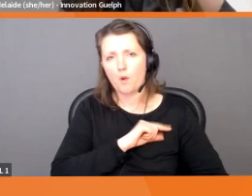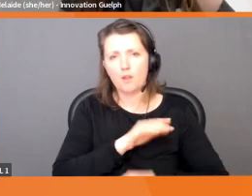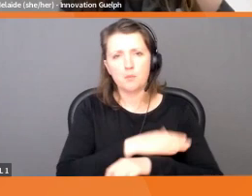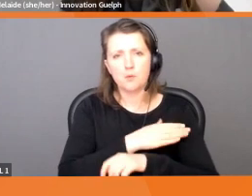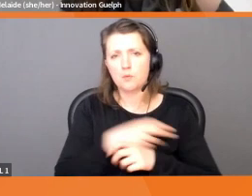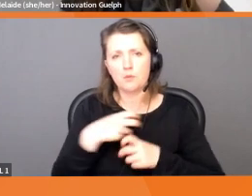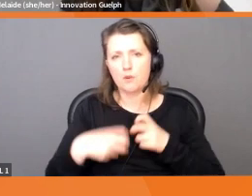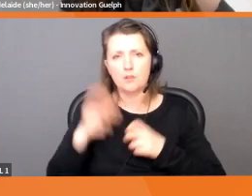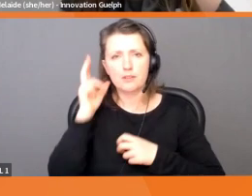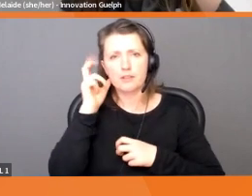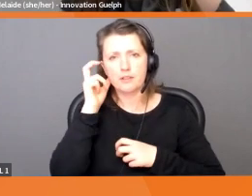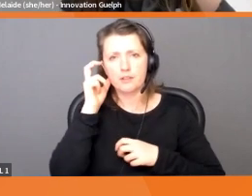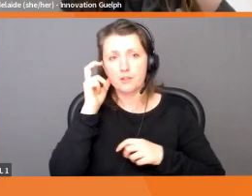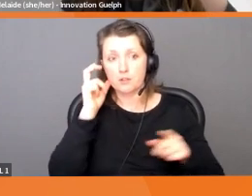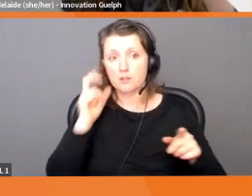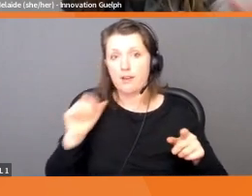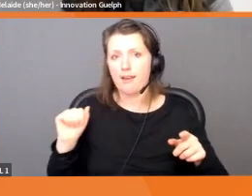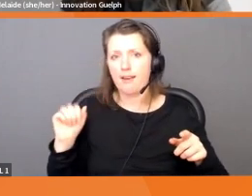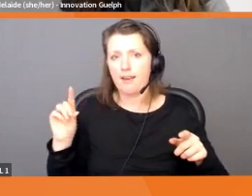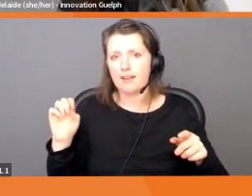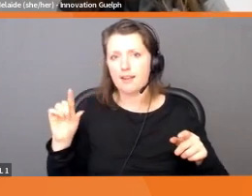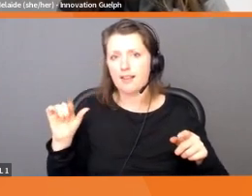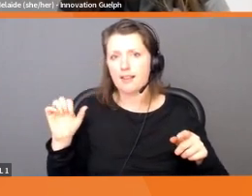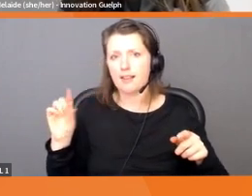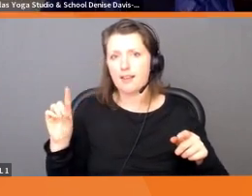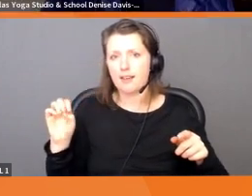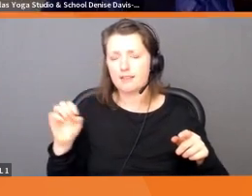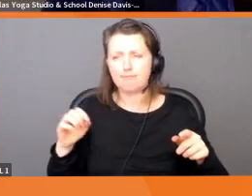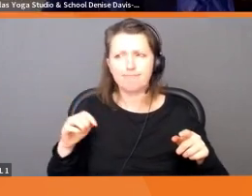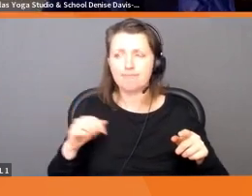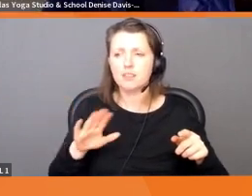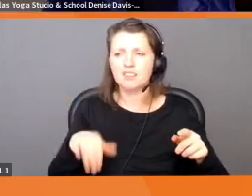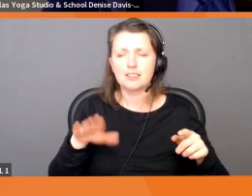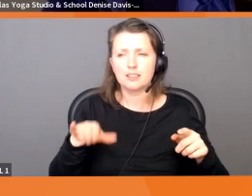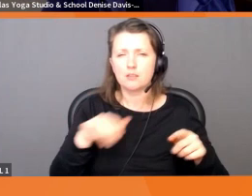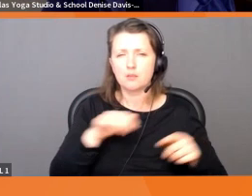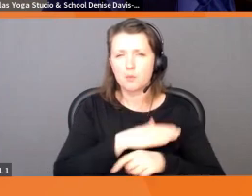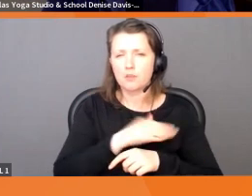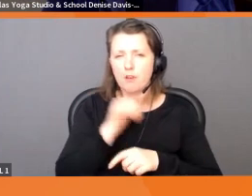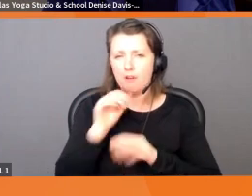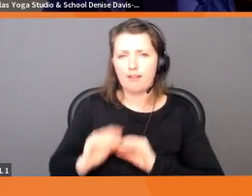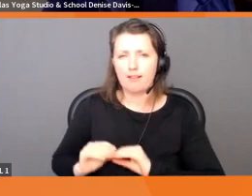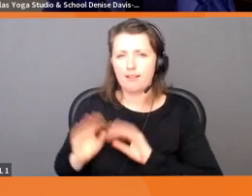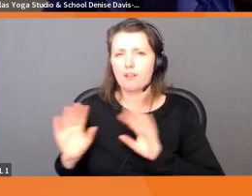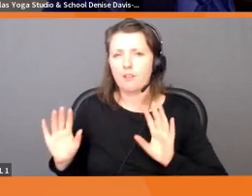Denise, we can't hear it very clearly. Are you sharing sound? Yeah. I'll just make sure and double